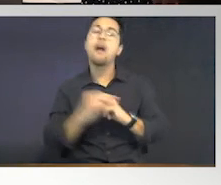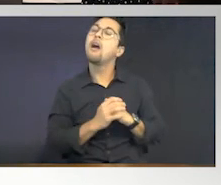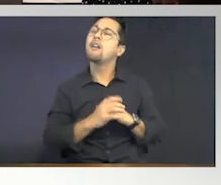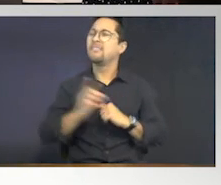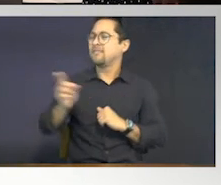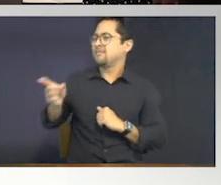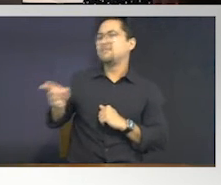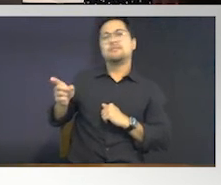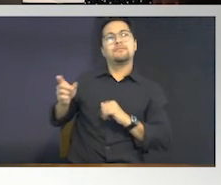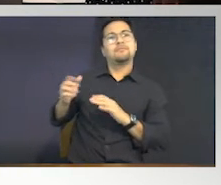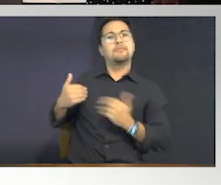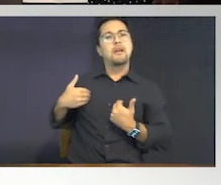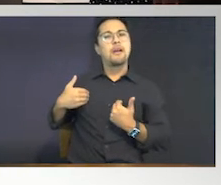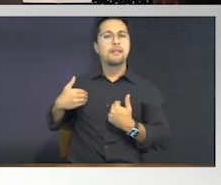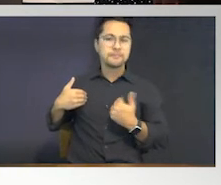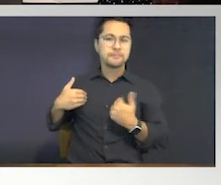has,